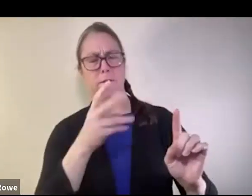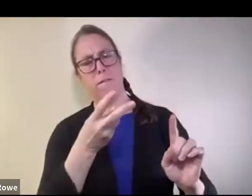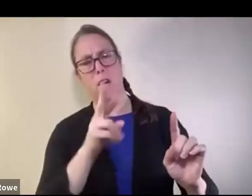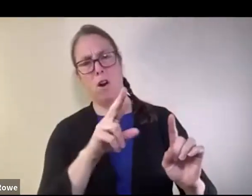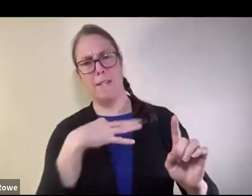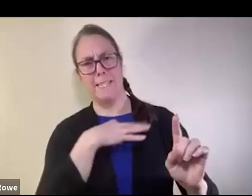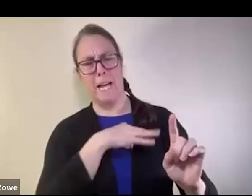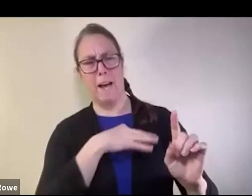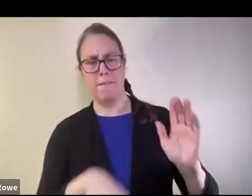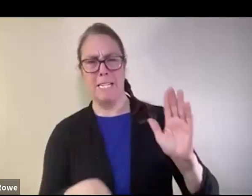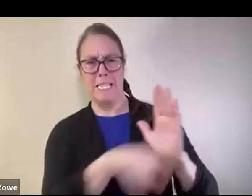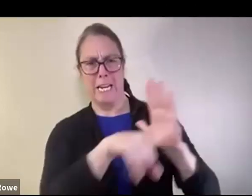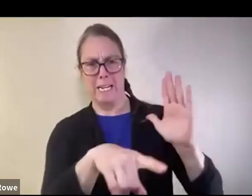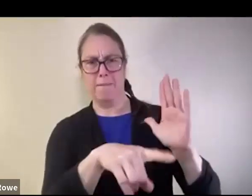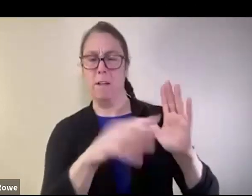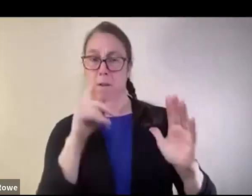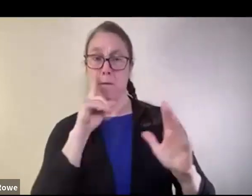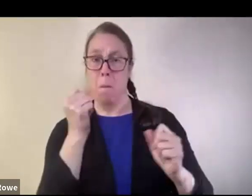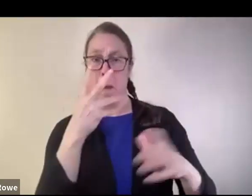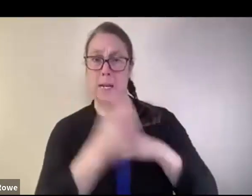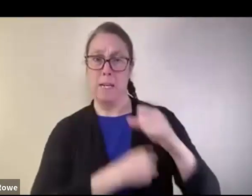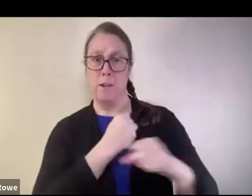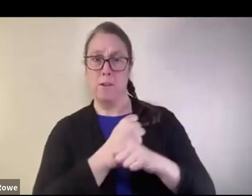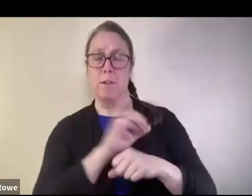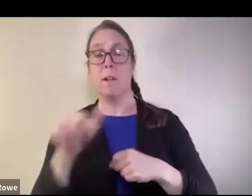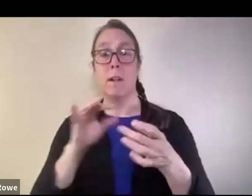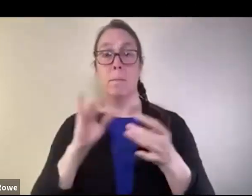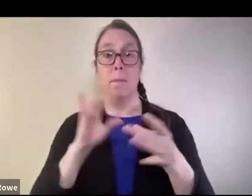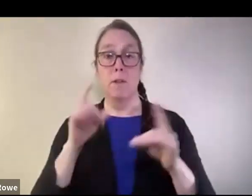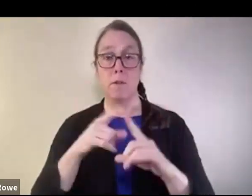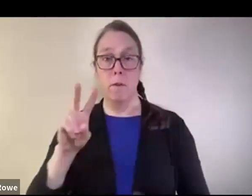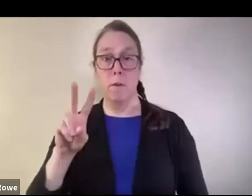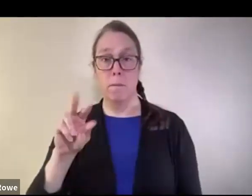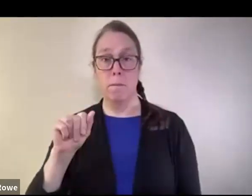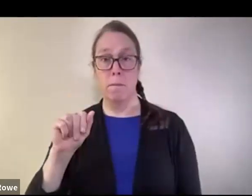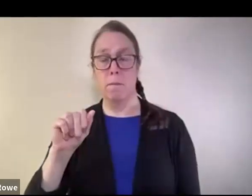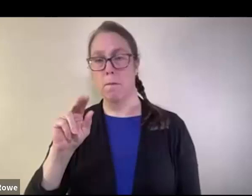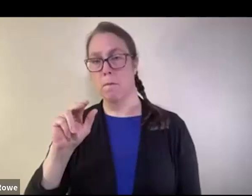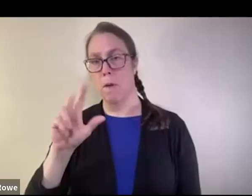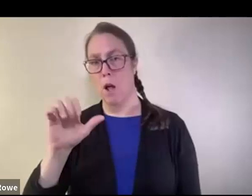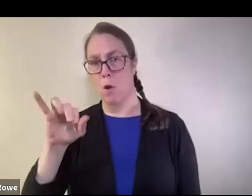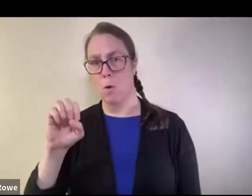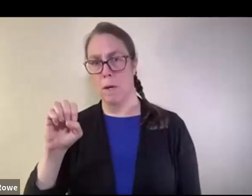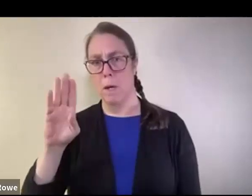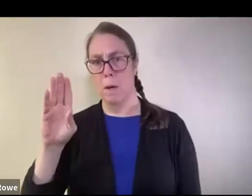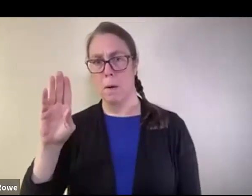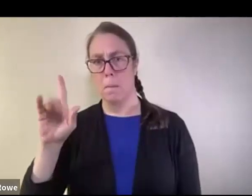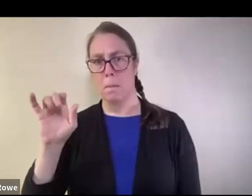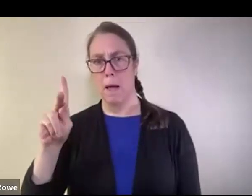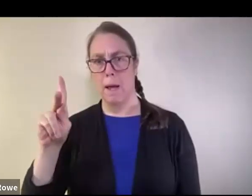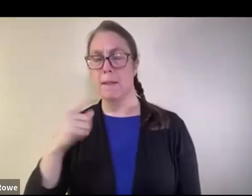message in the chat from Valerie Black. San Antonio area, vary with